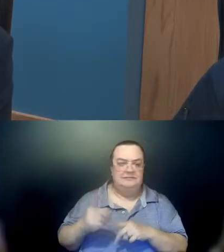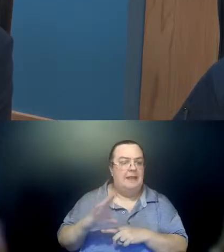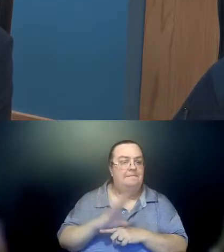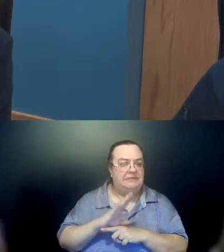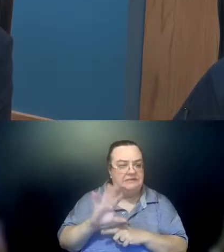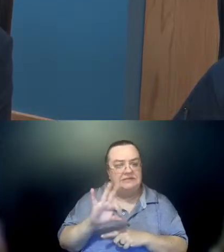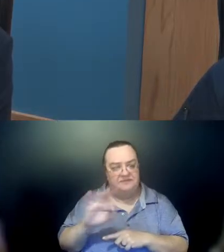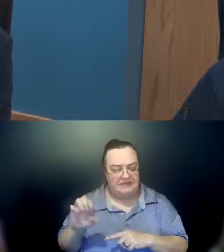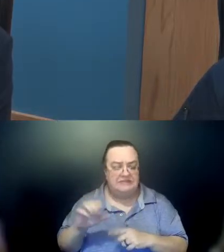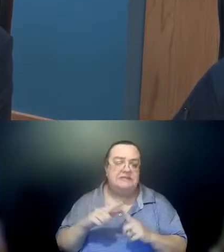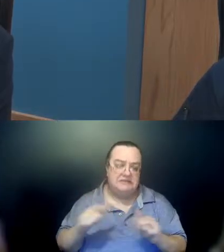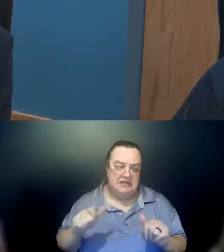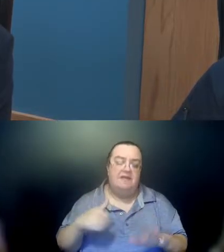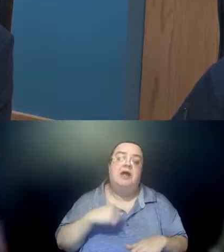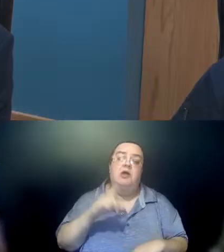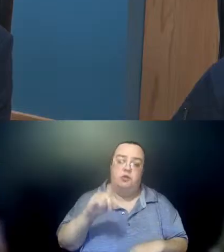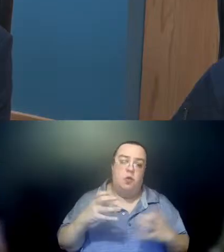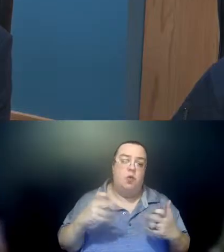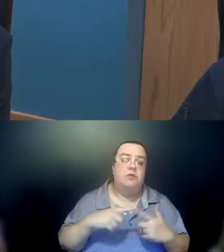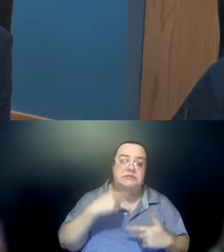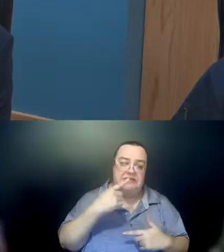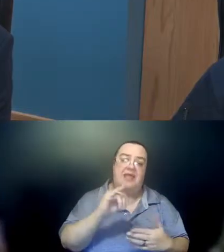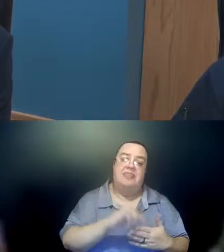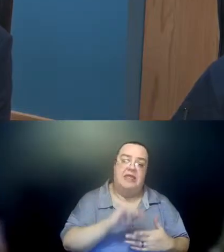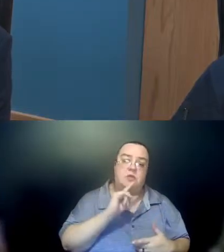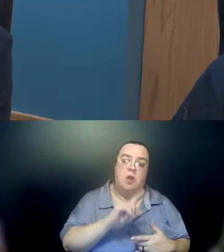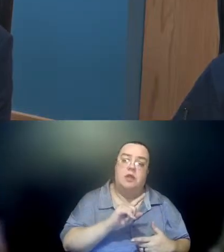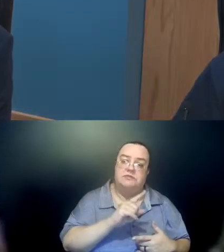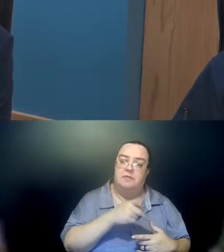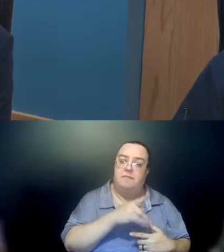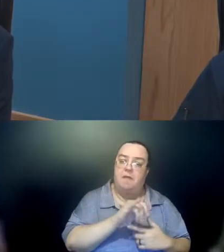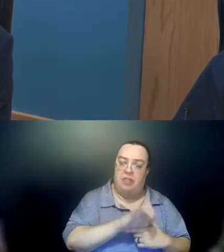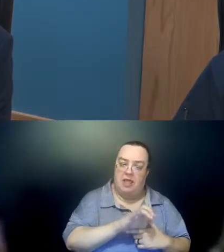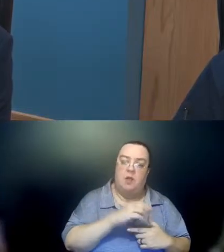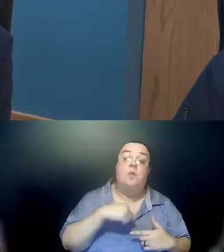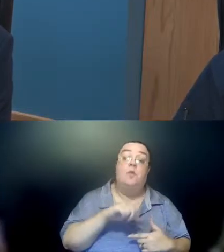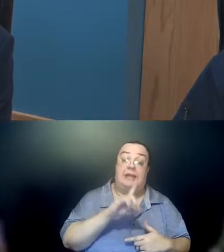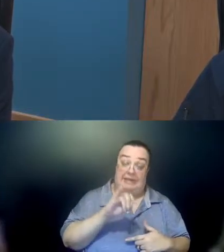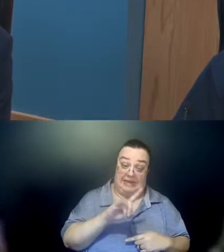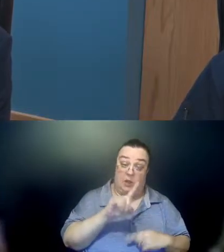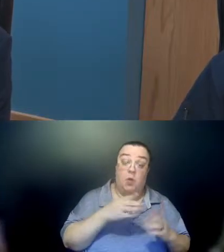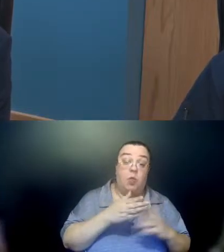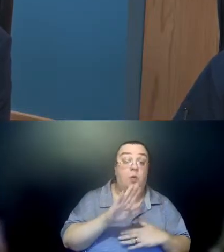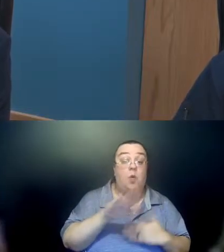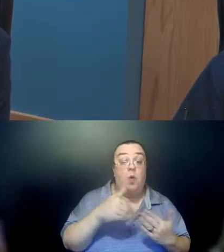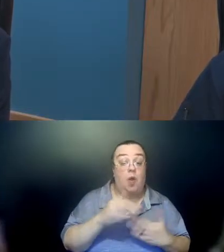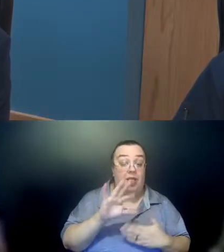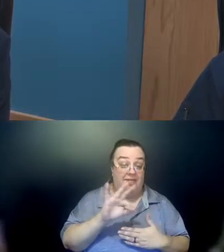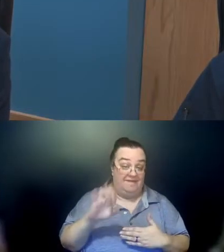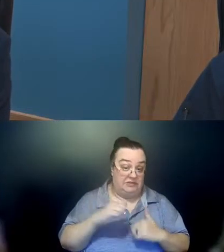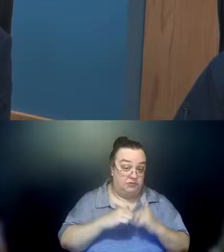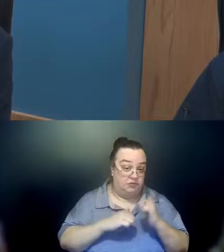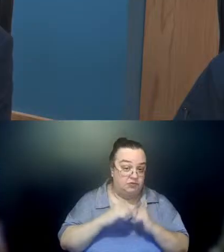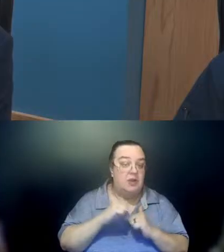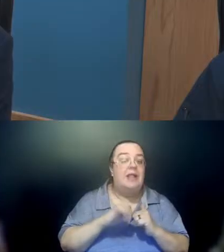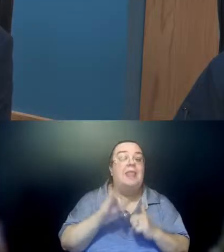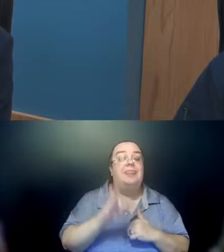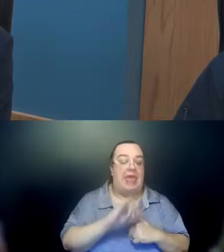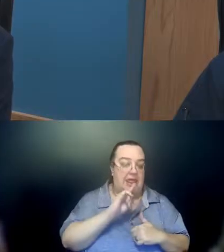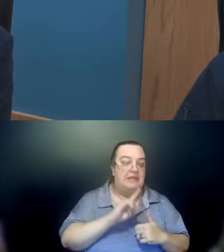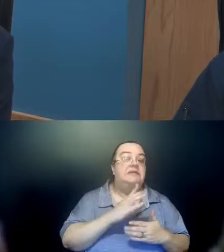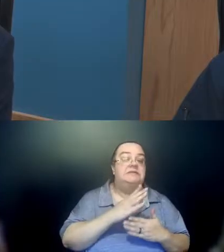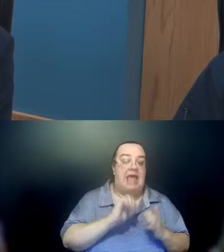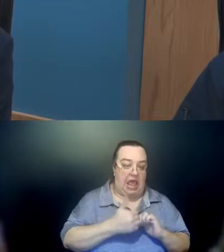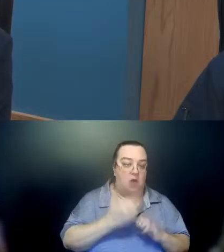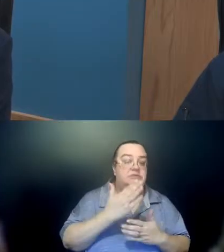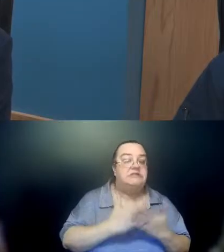stuff. I do want to say this was public, but we did go through all of the fee structures, and that is some of how some of this has been